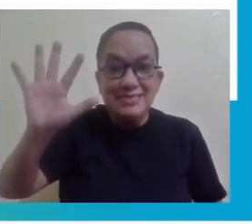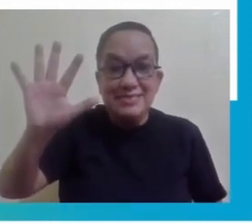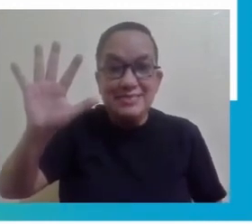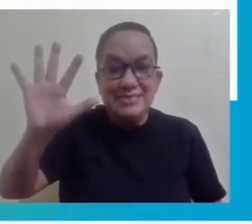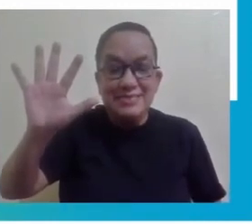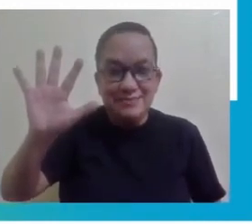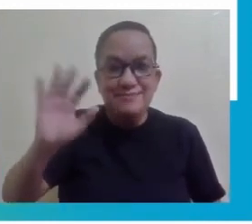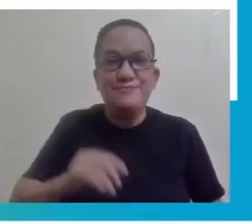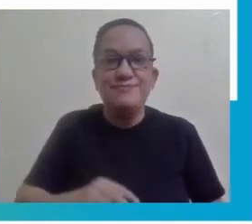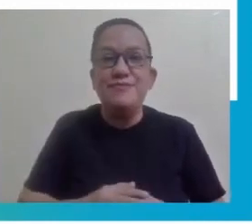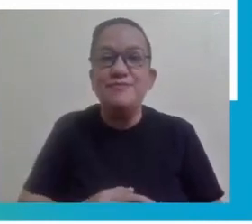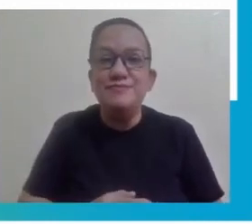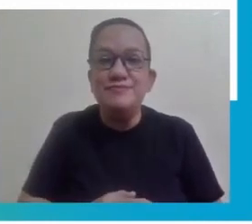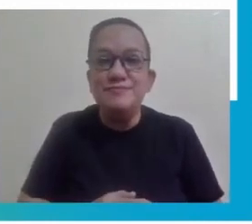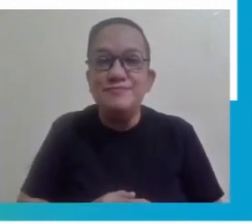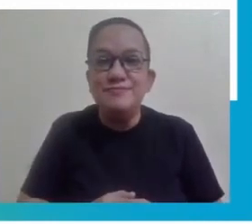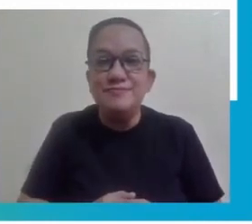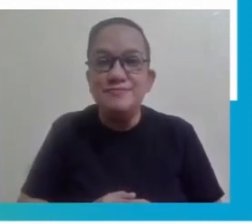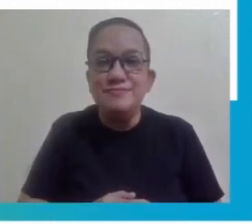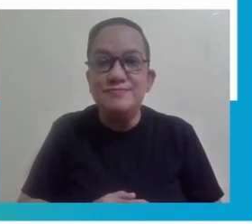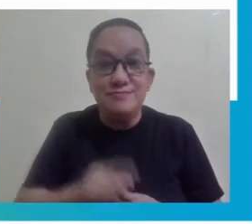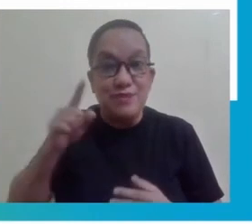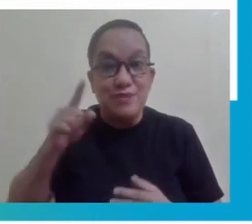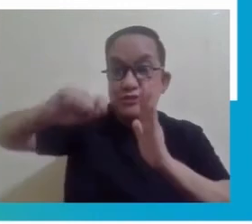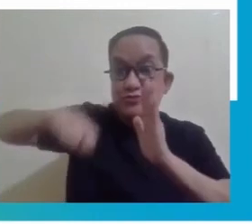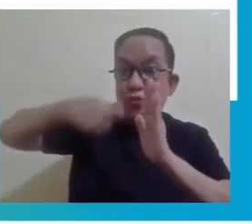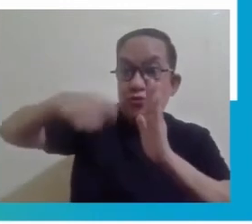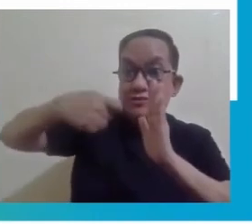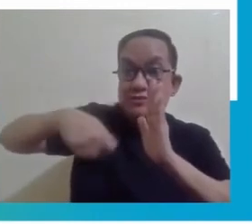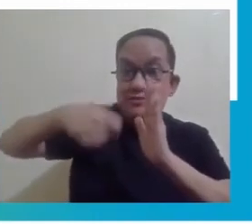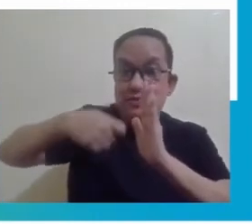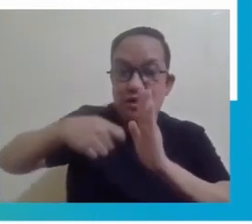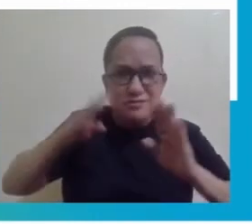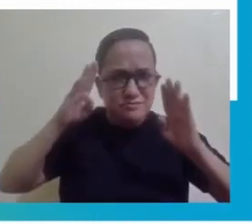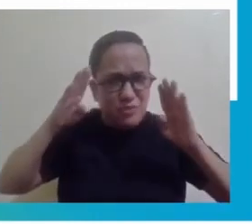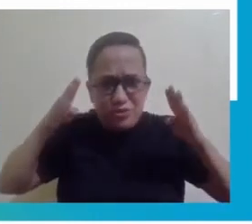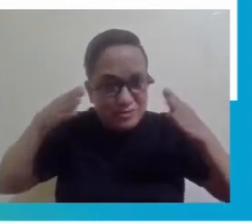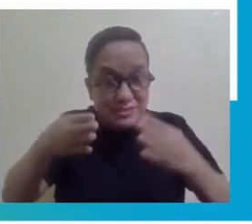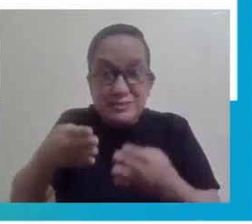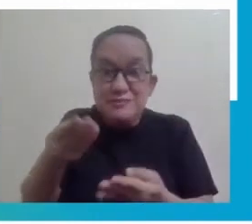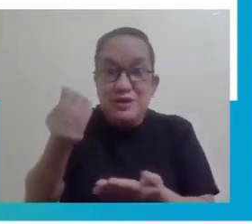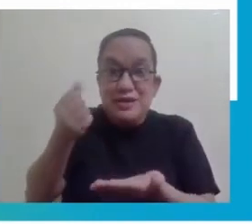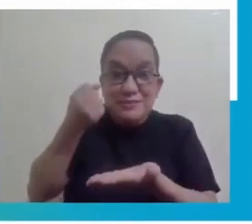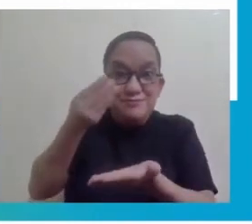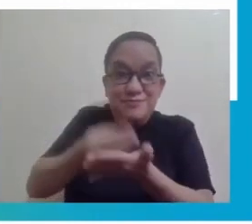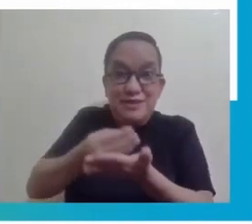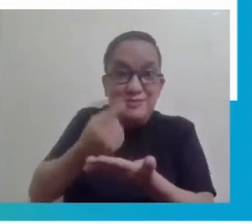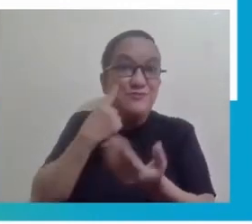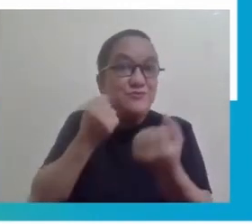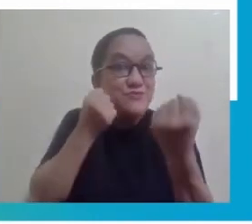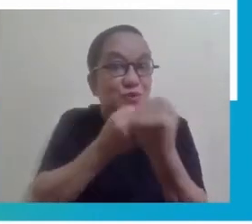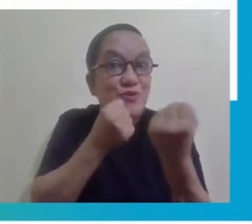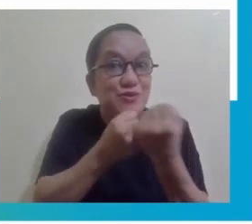financing facility will catalyze much needed investment designed to support biodiversity, while at the same